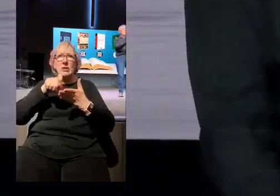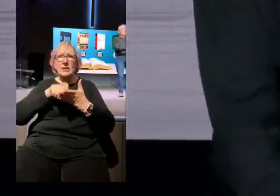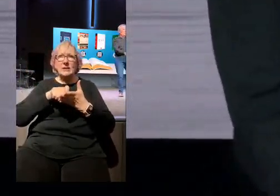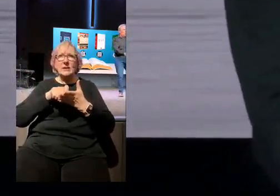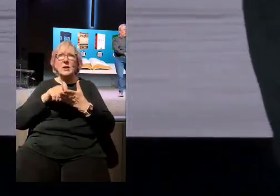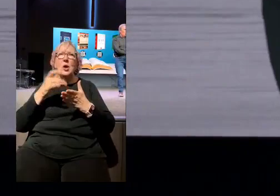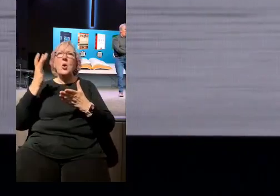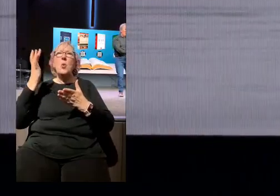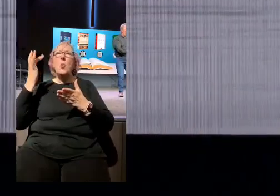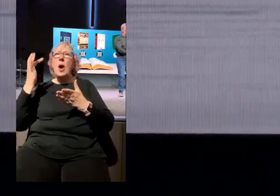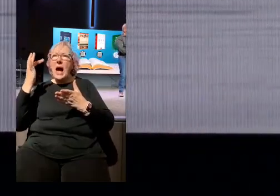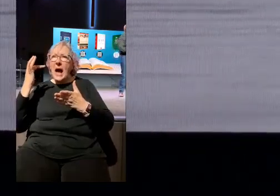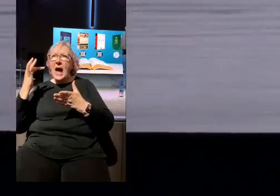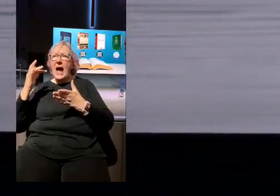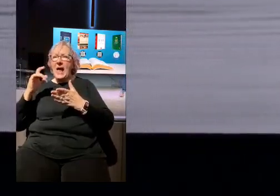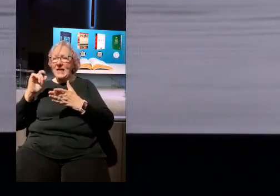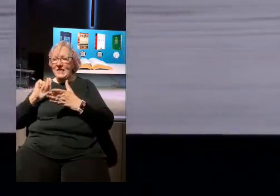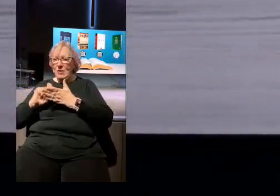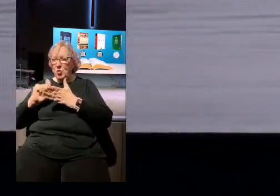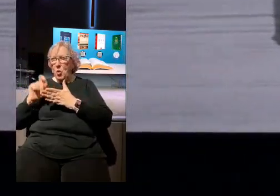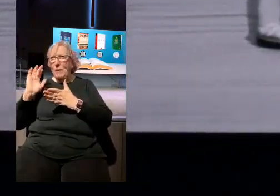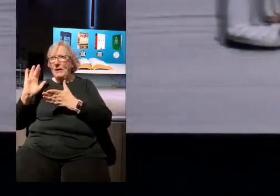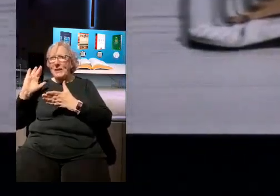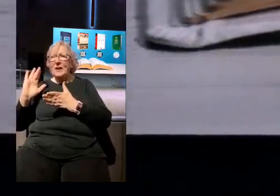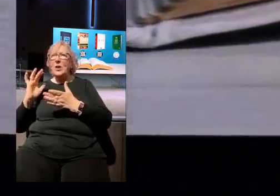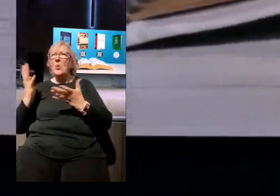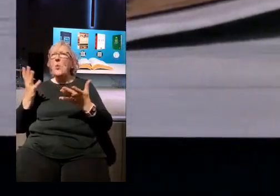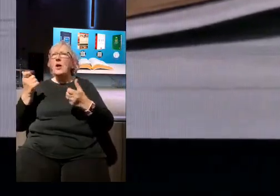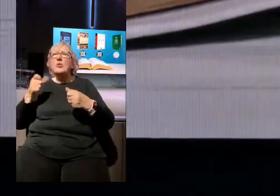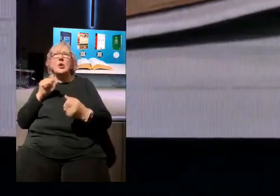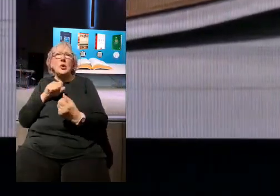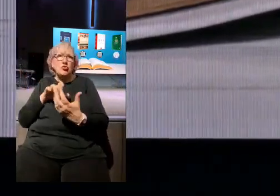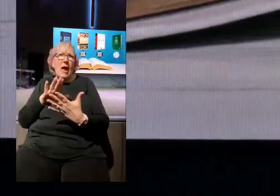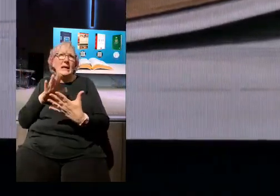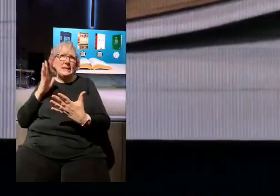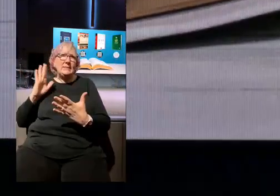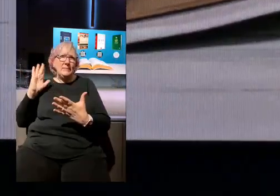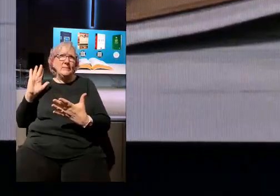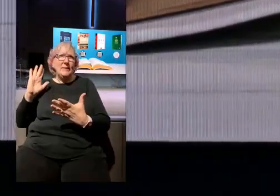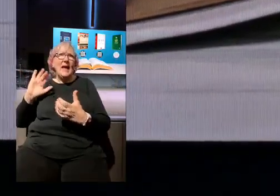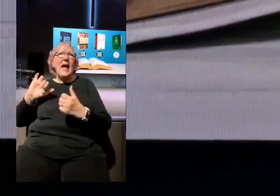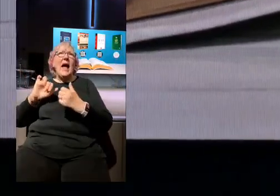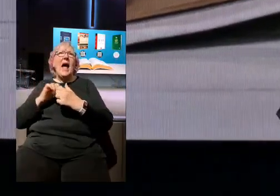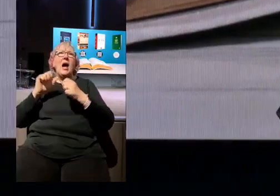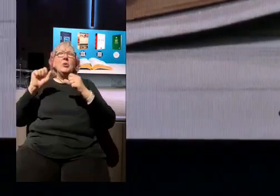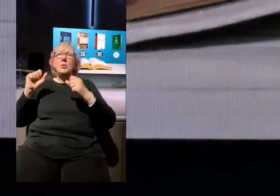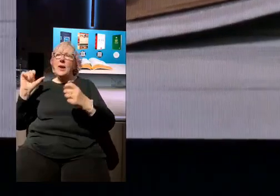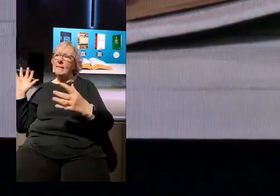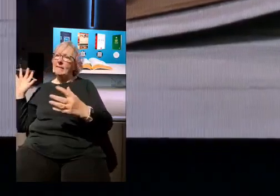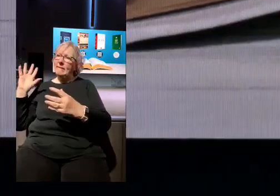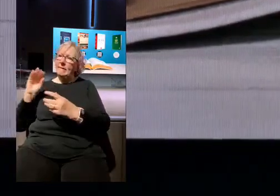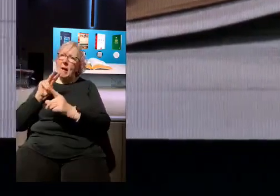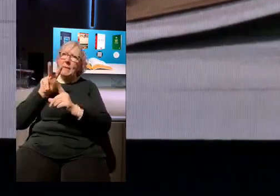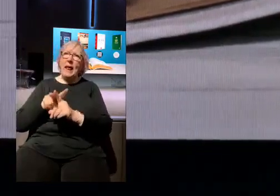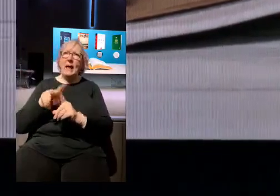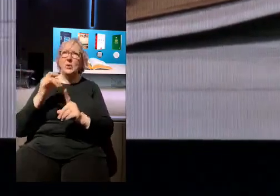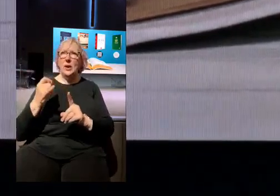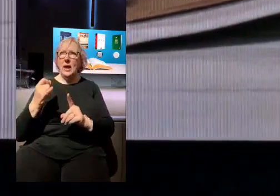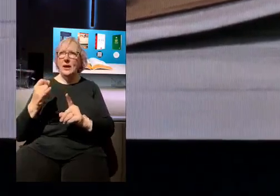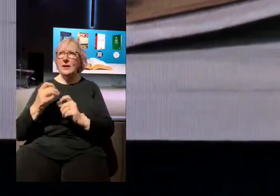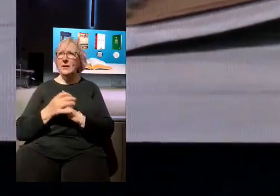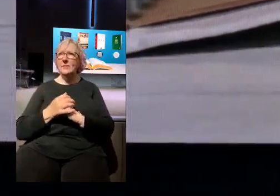have been written the way it was, what they were trying to address at the time, and how you might apply that to your world today.